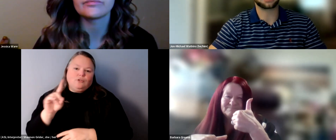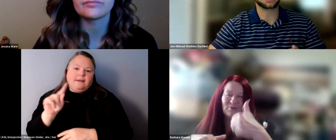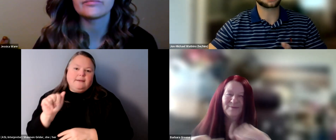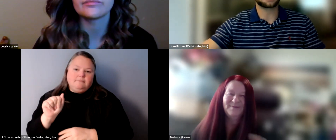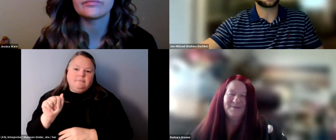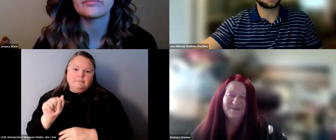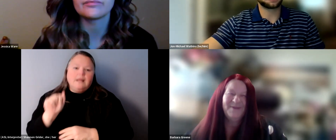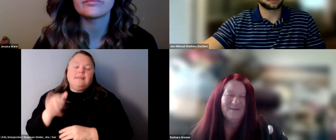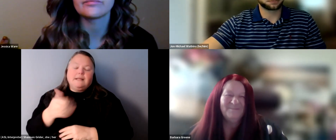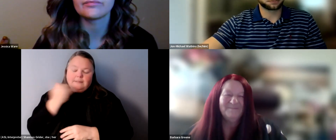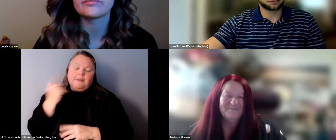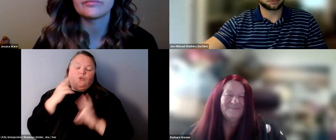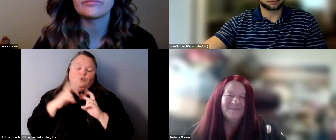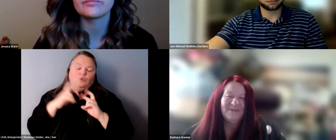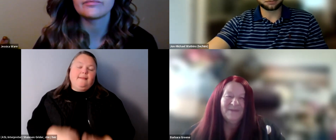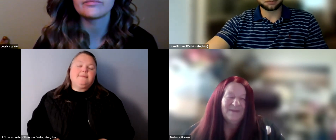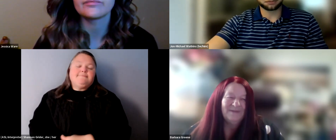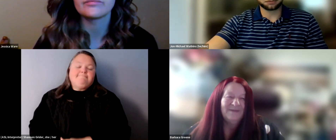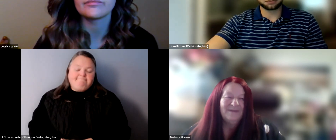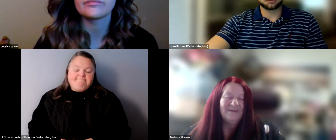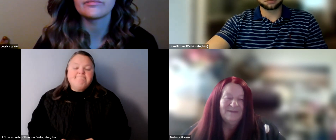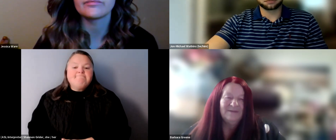and analyze.